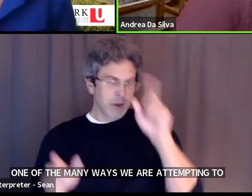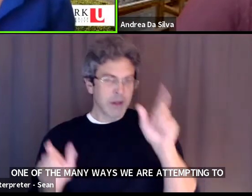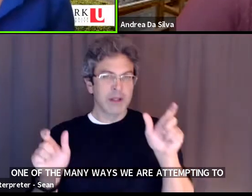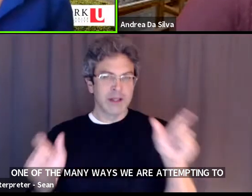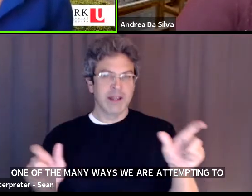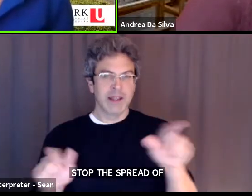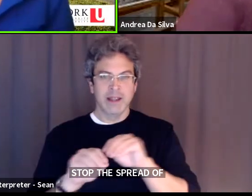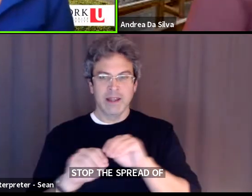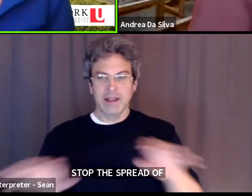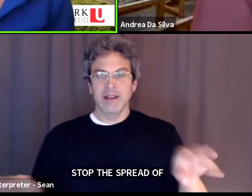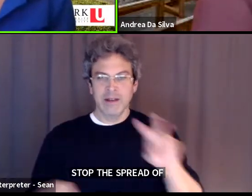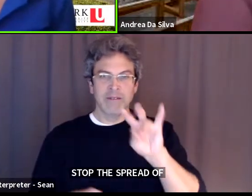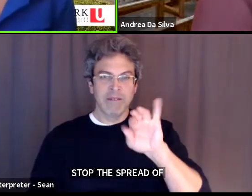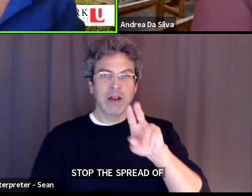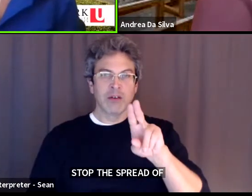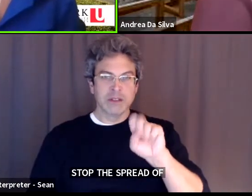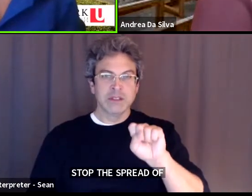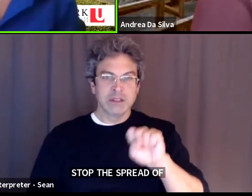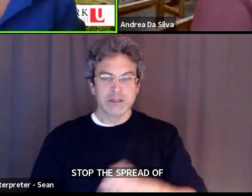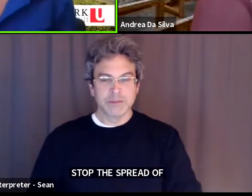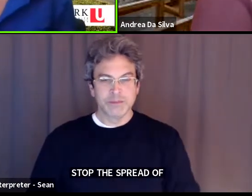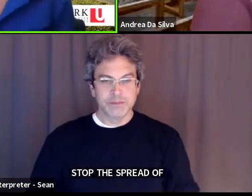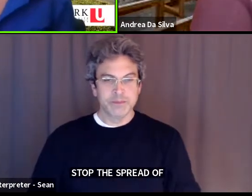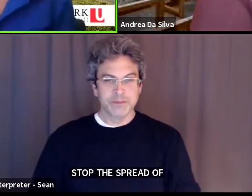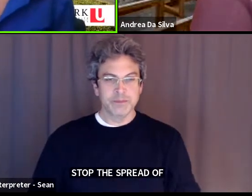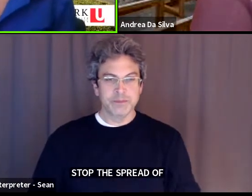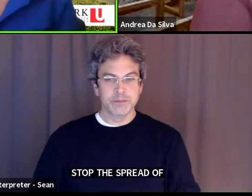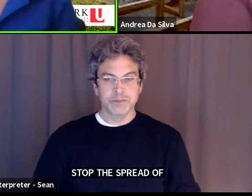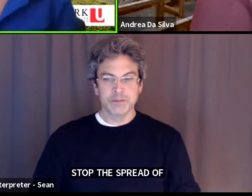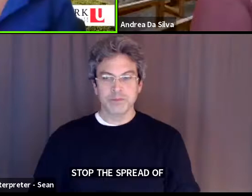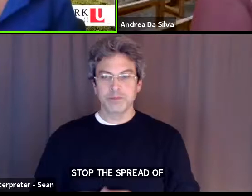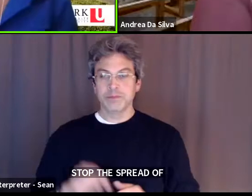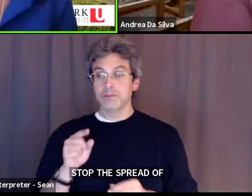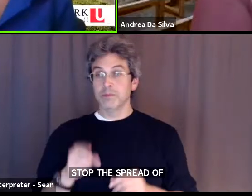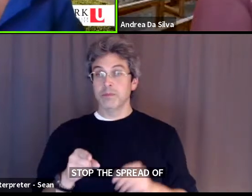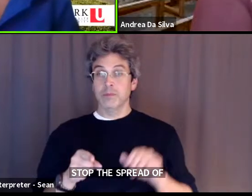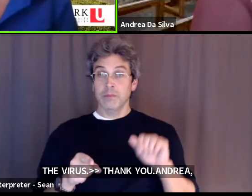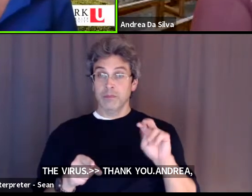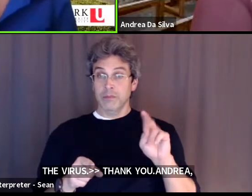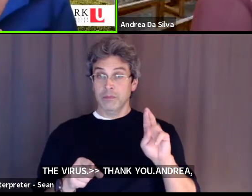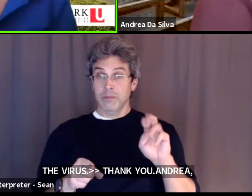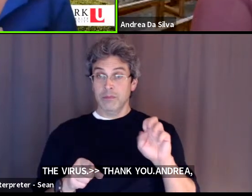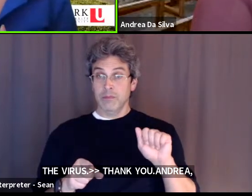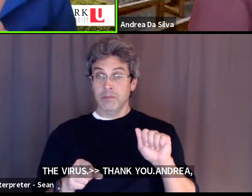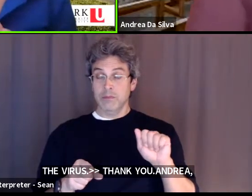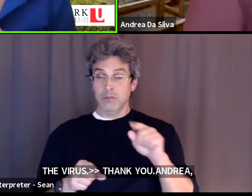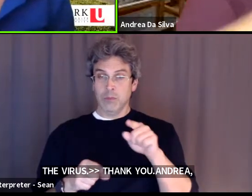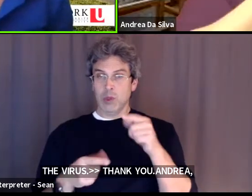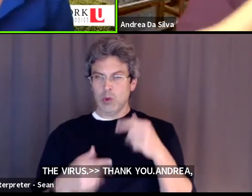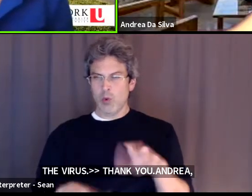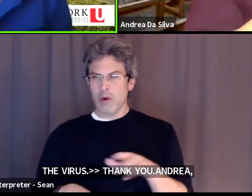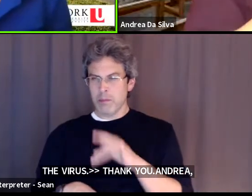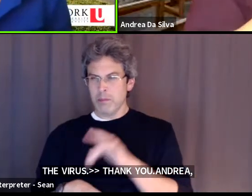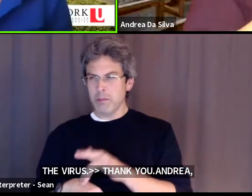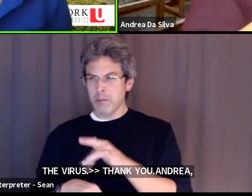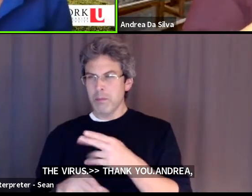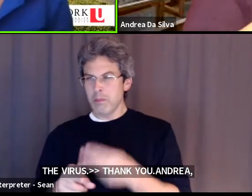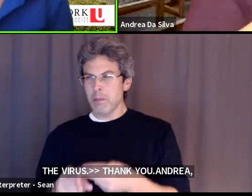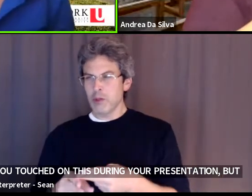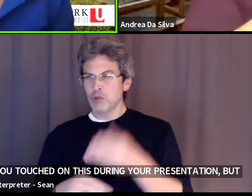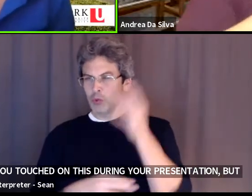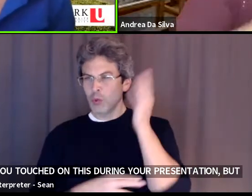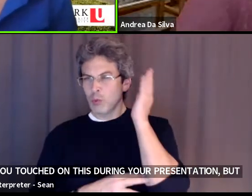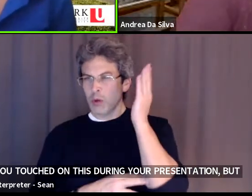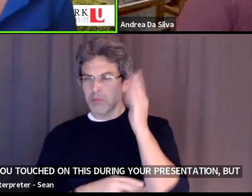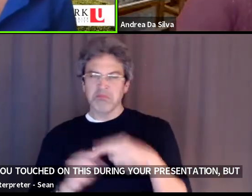Thank you. Andrea, you touched on this during your presentation, but I will ask anyway. One of the questions